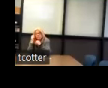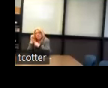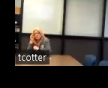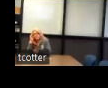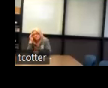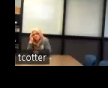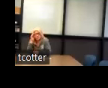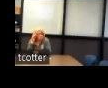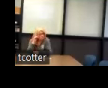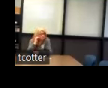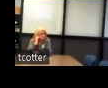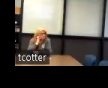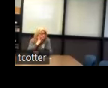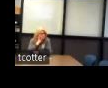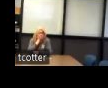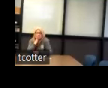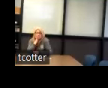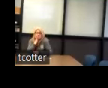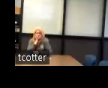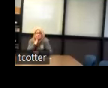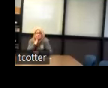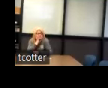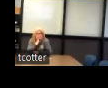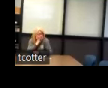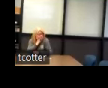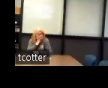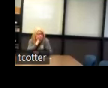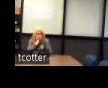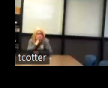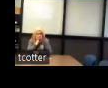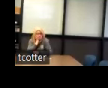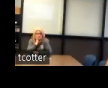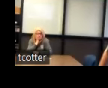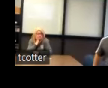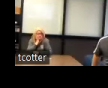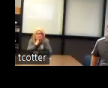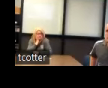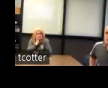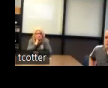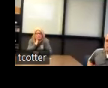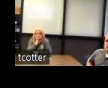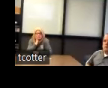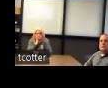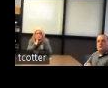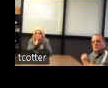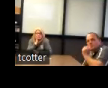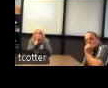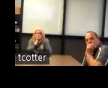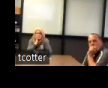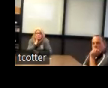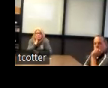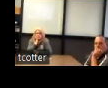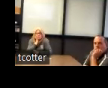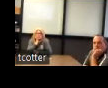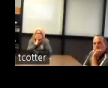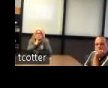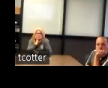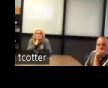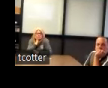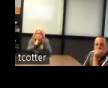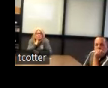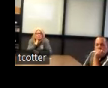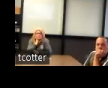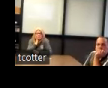eastern section of the Hudson River projects, which basically are MOTBY, which I think we all are aware